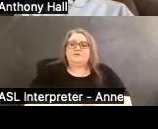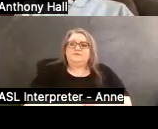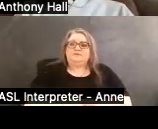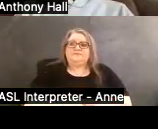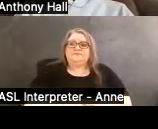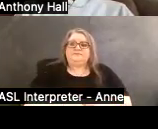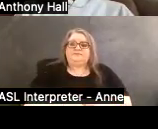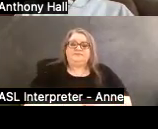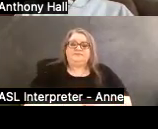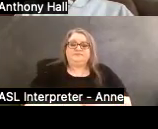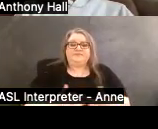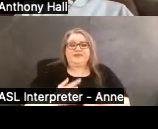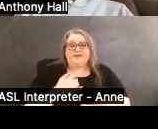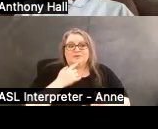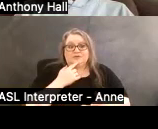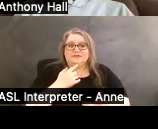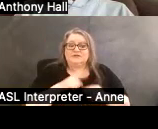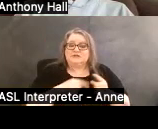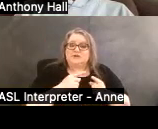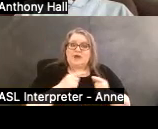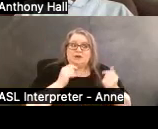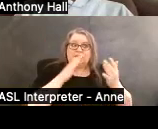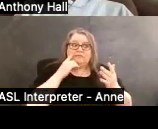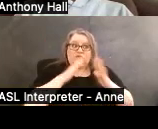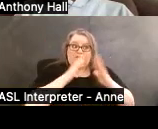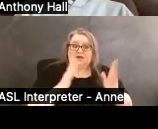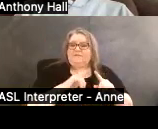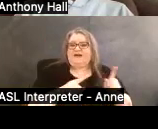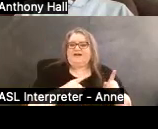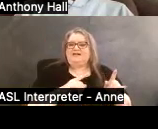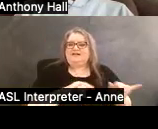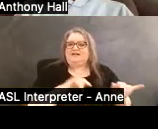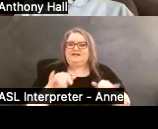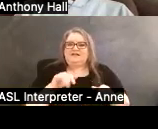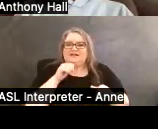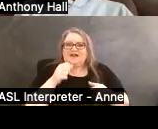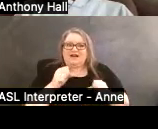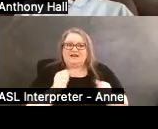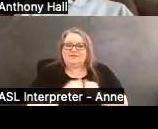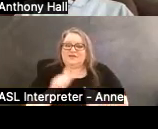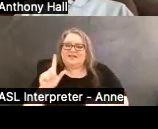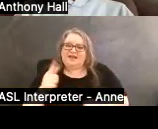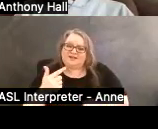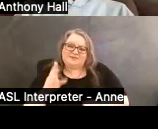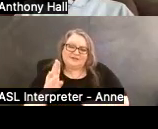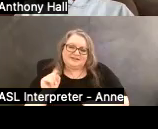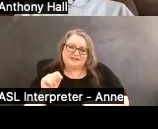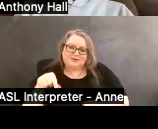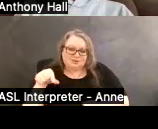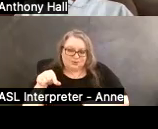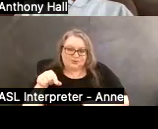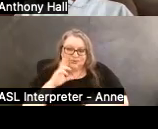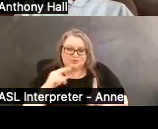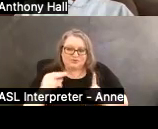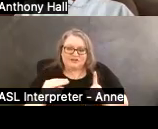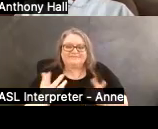serious in their attempt for the housing, but not as serious for their attempt with the LGBTQ side of it.